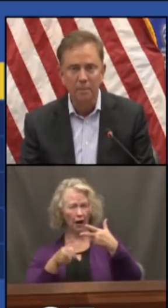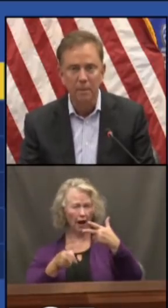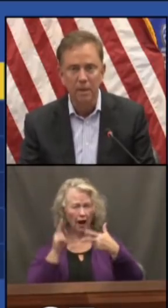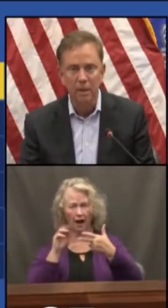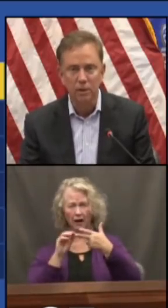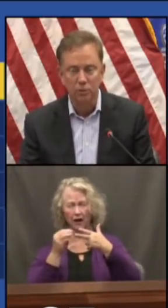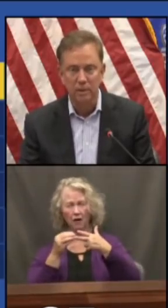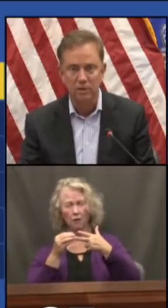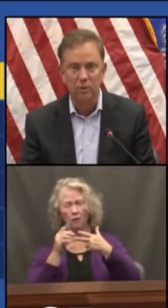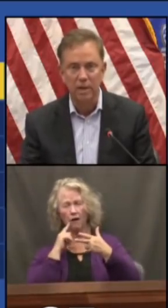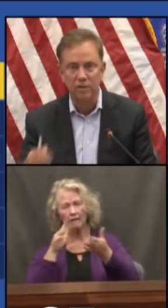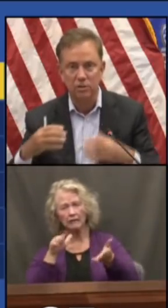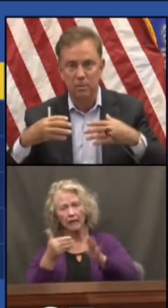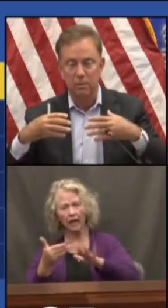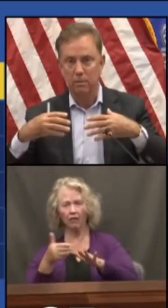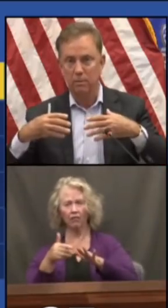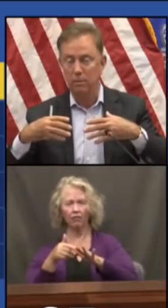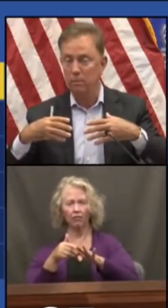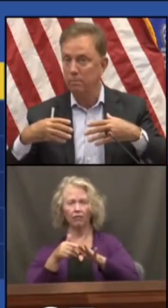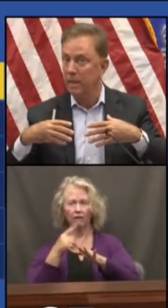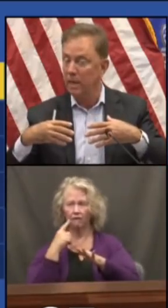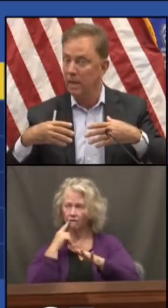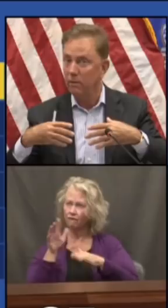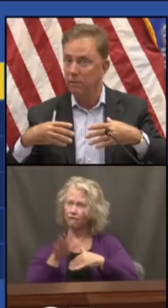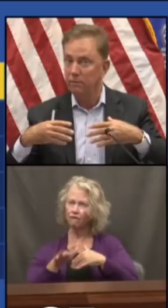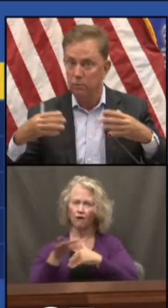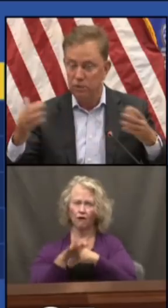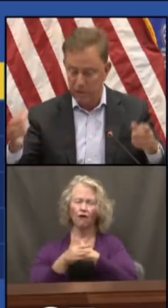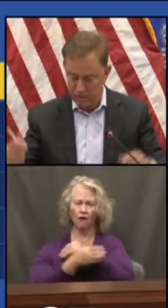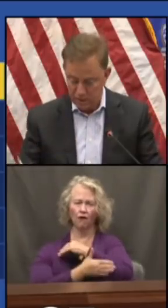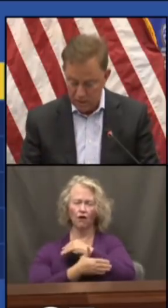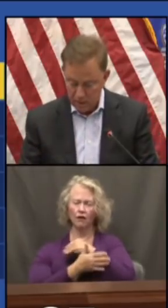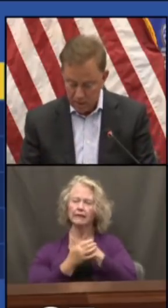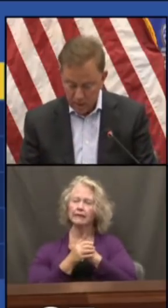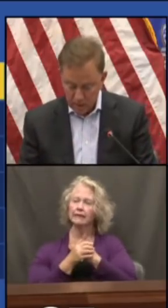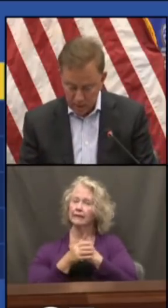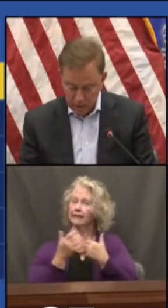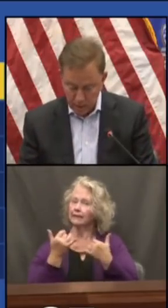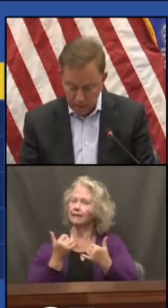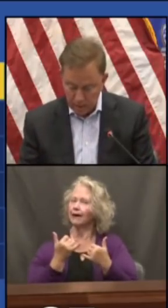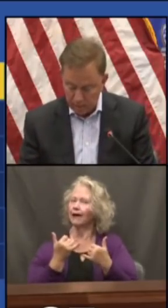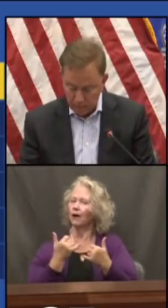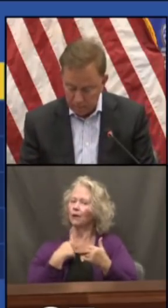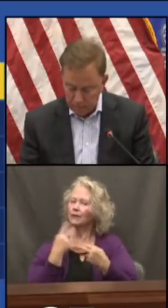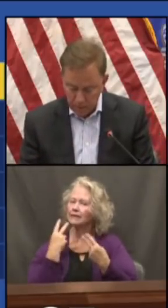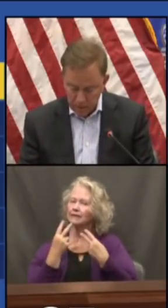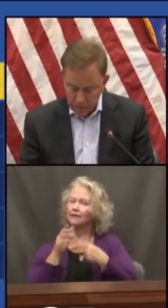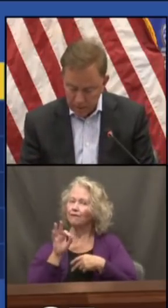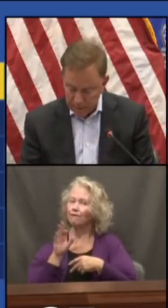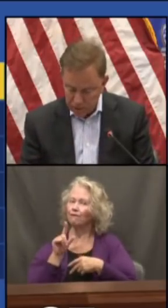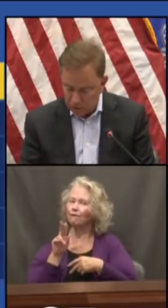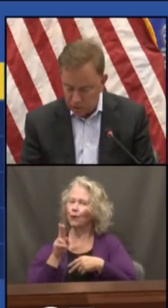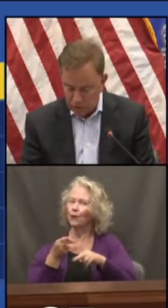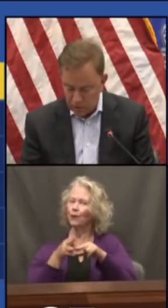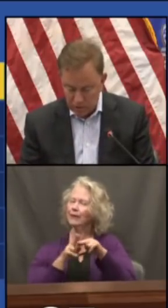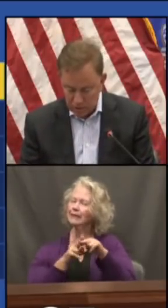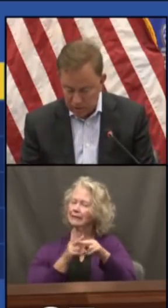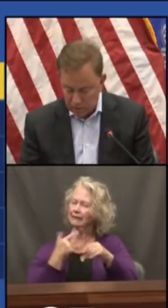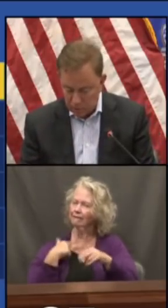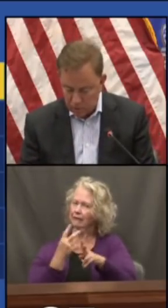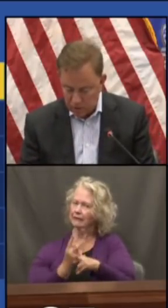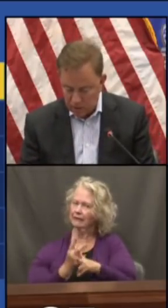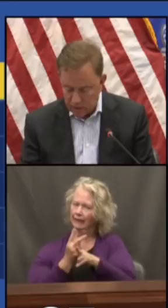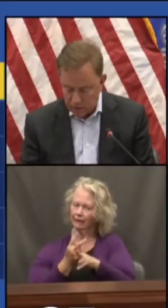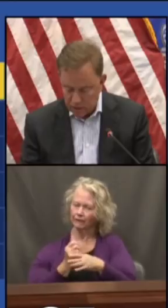per capita in the country. So it is beginning of our flu season. Let's be careful. Next on the chart, you